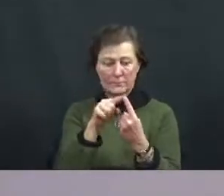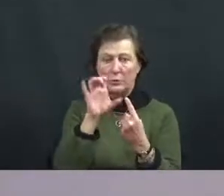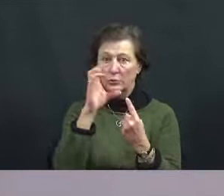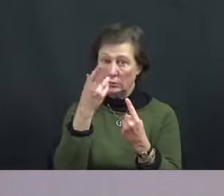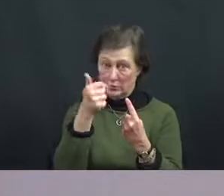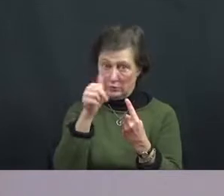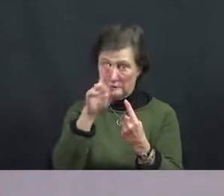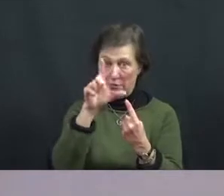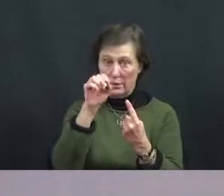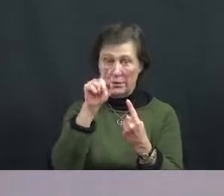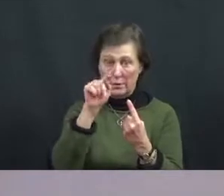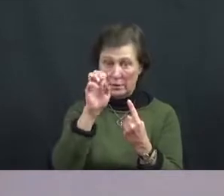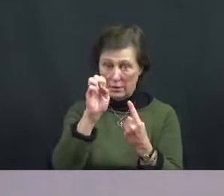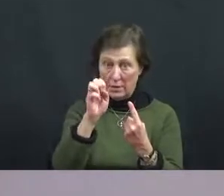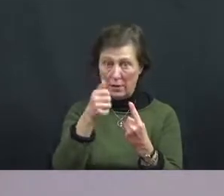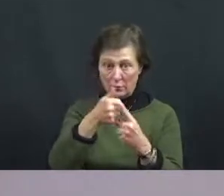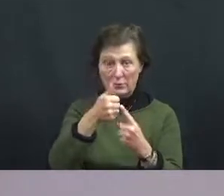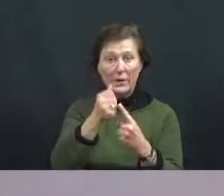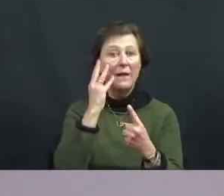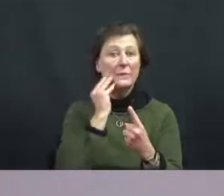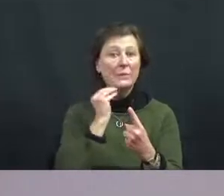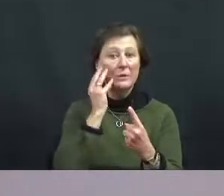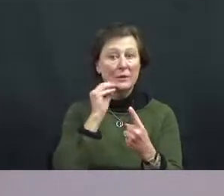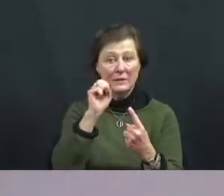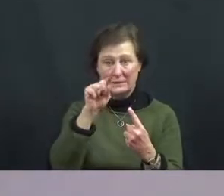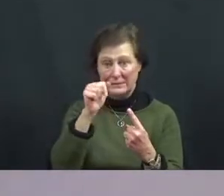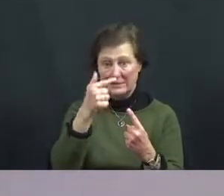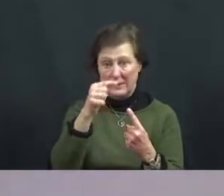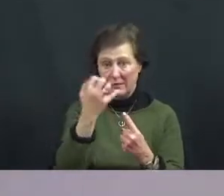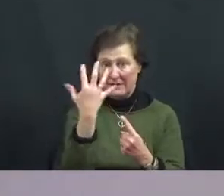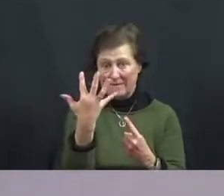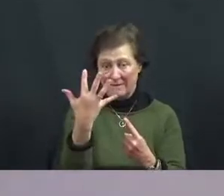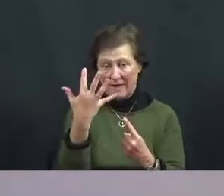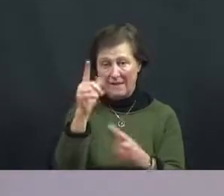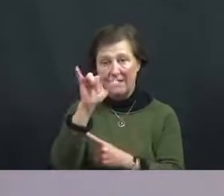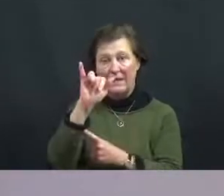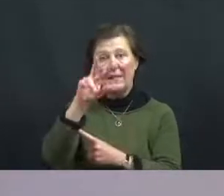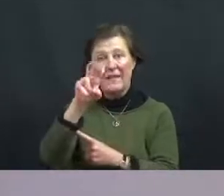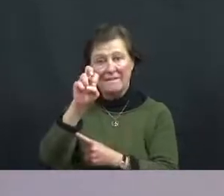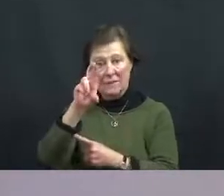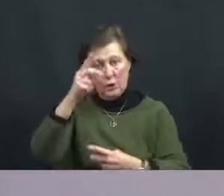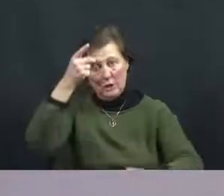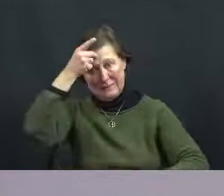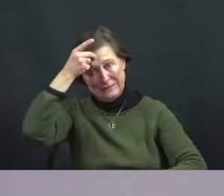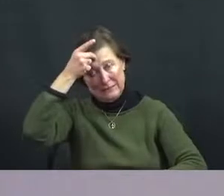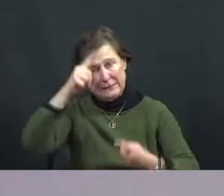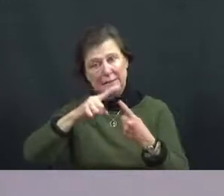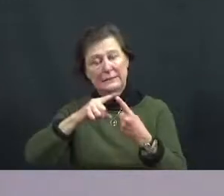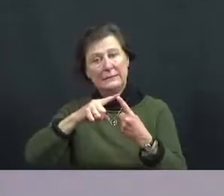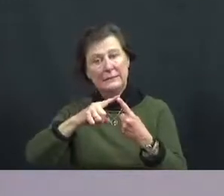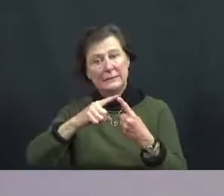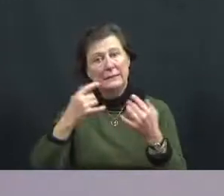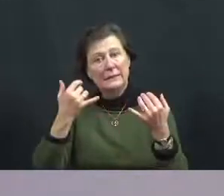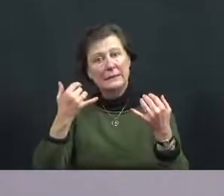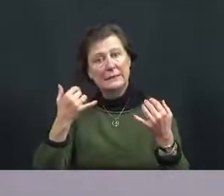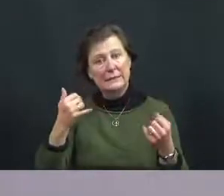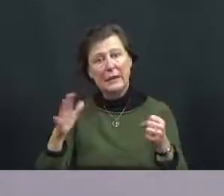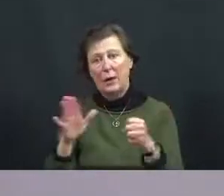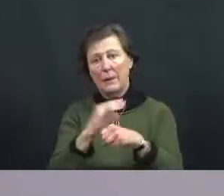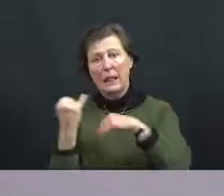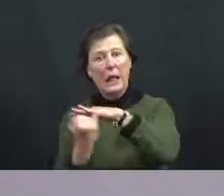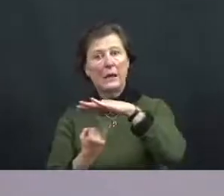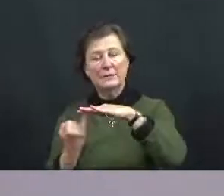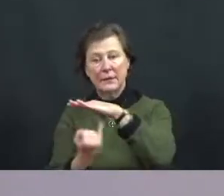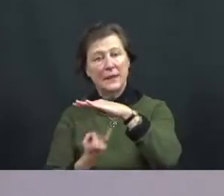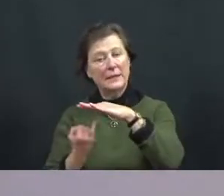Charlotte, who is experiencing stage 5 liver disease and is now completely